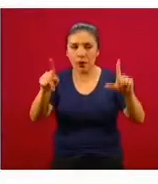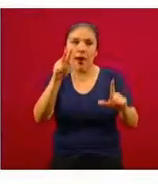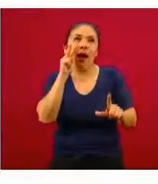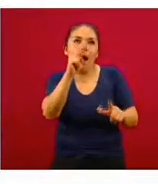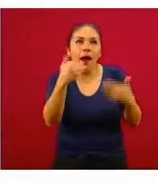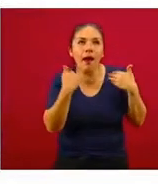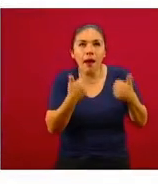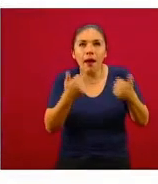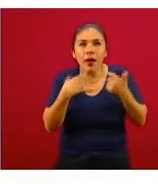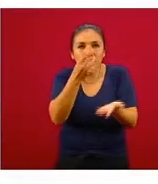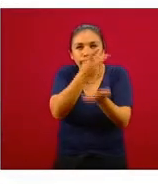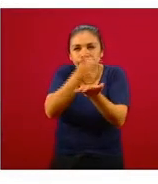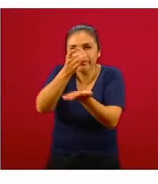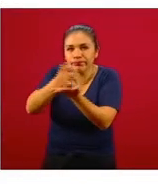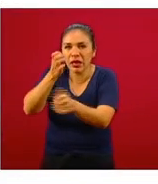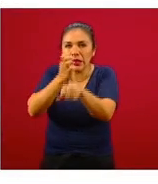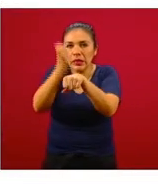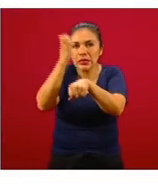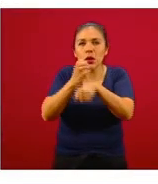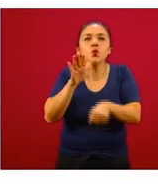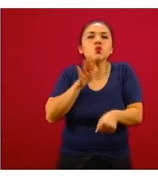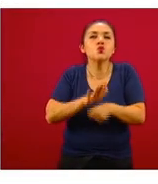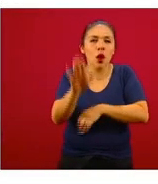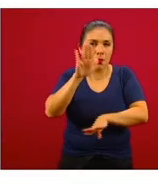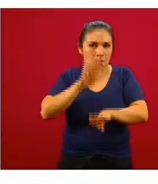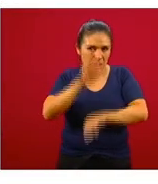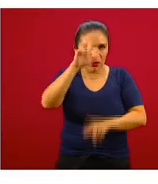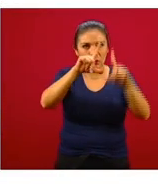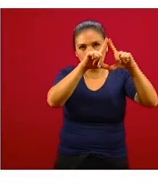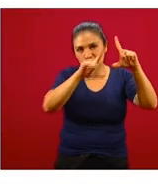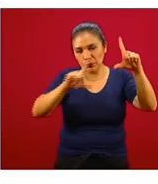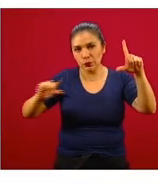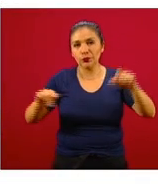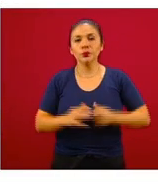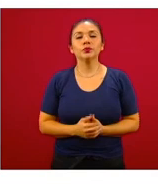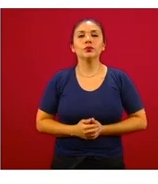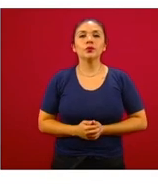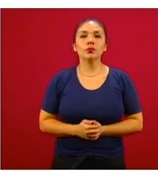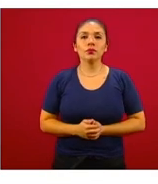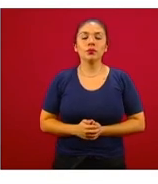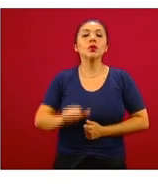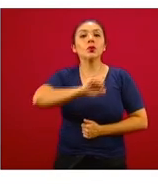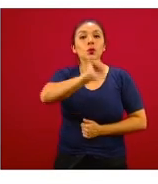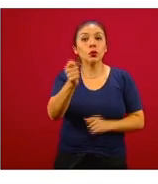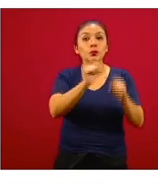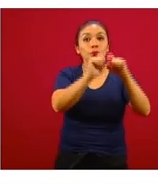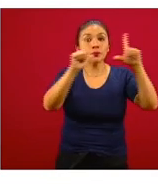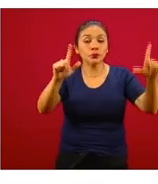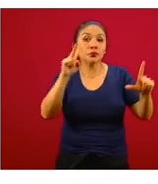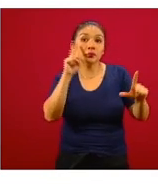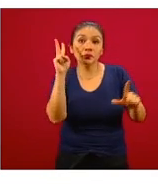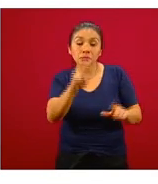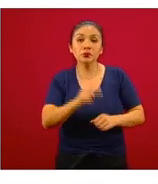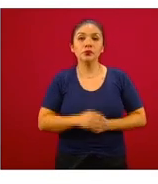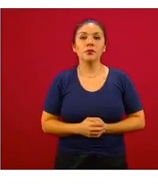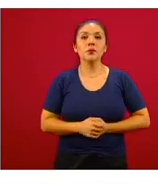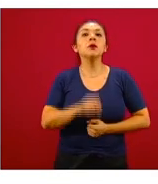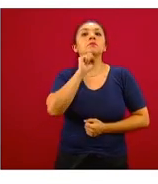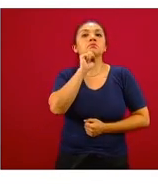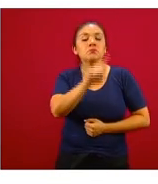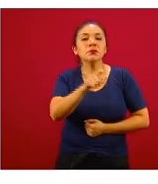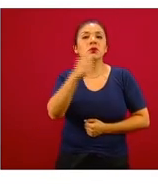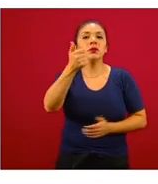information presented as a bar graph for you to be able to appreciate the number that corresponds to each